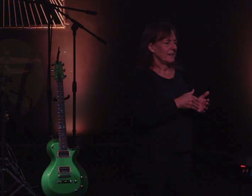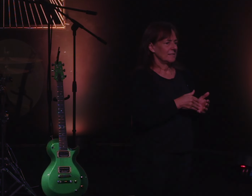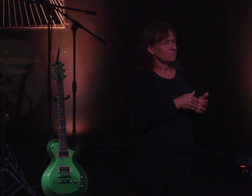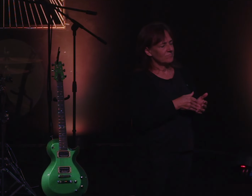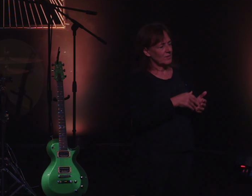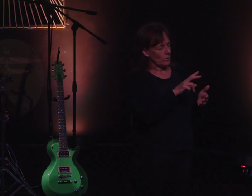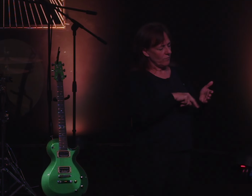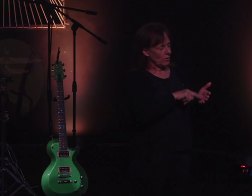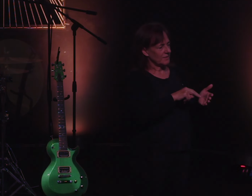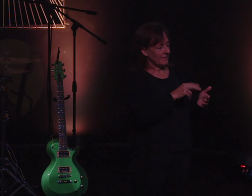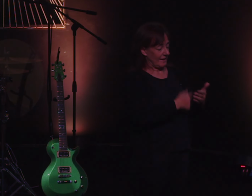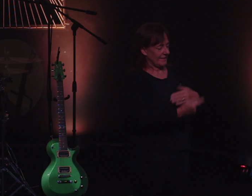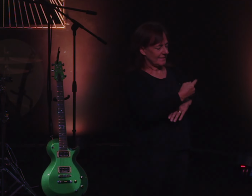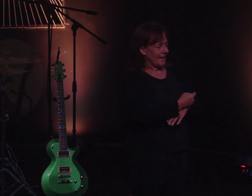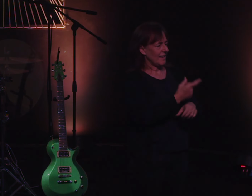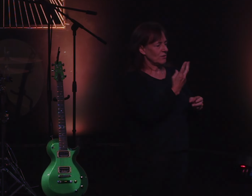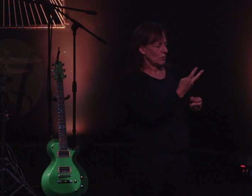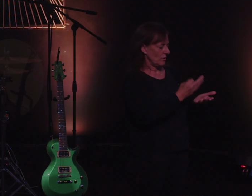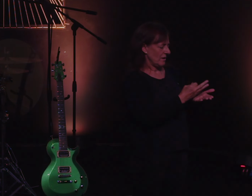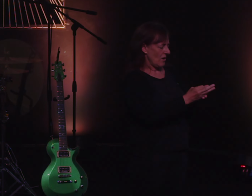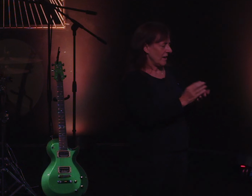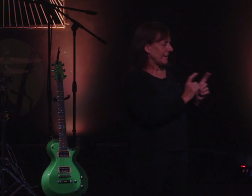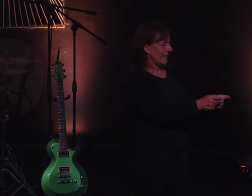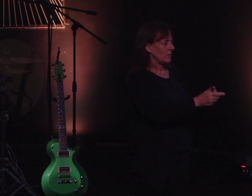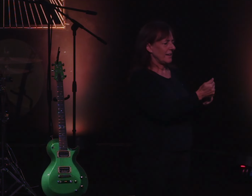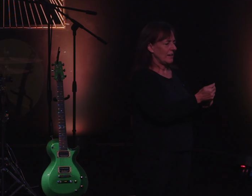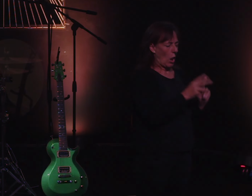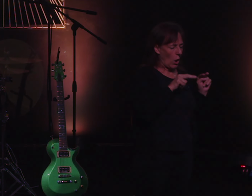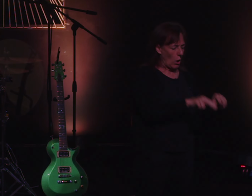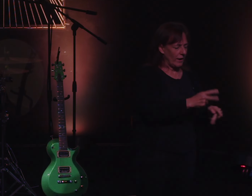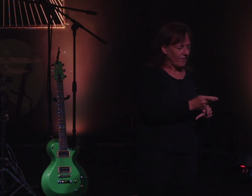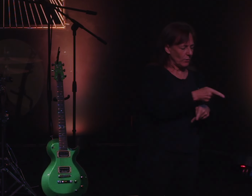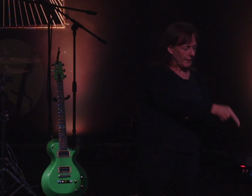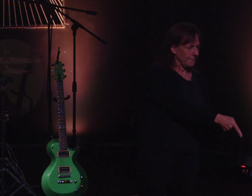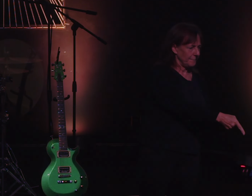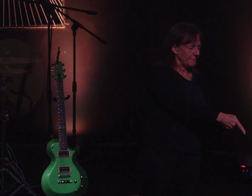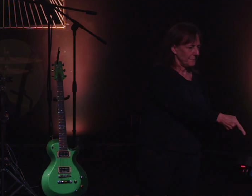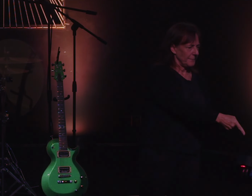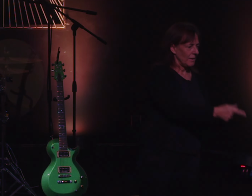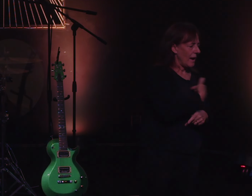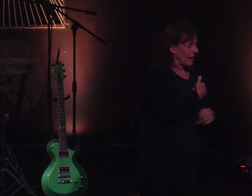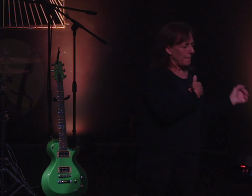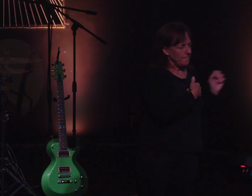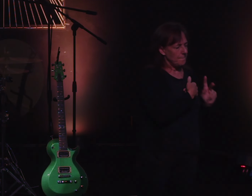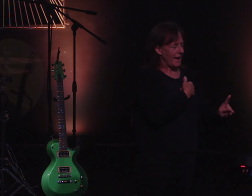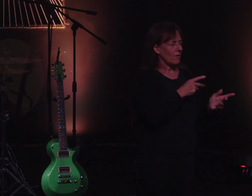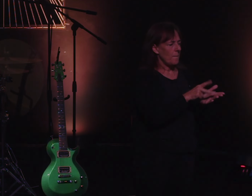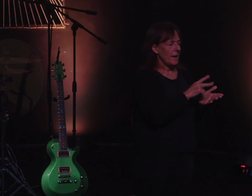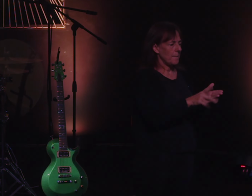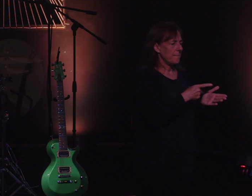Read verse 35. The next day he took out 2 denarii and gave them to the innkeeper. Look after him, he said. And when I return, I will reimburse